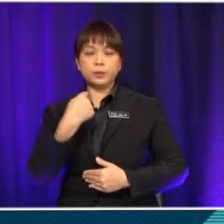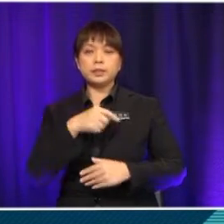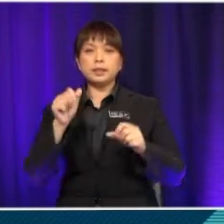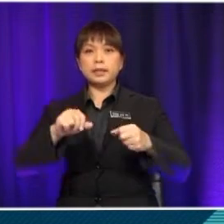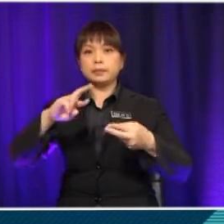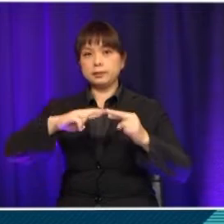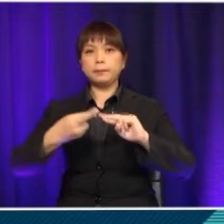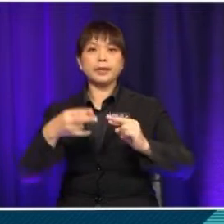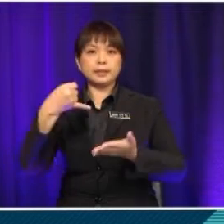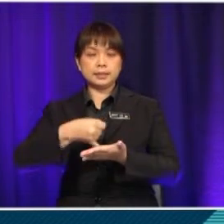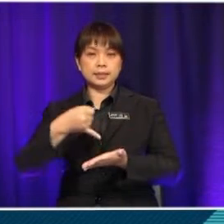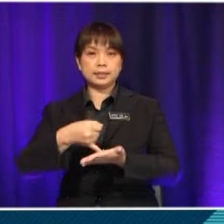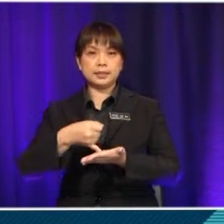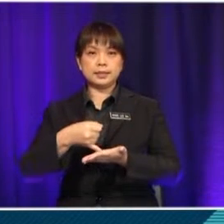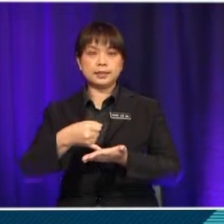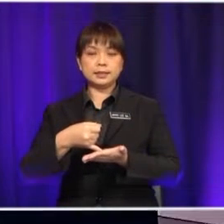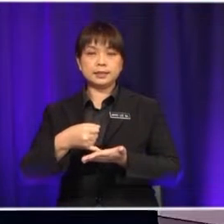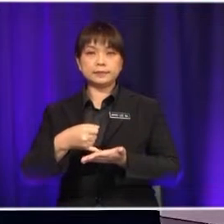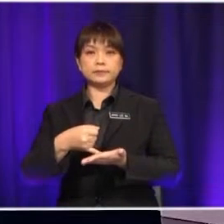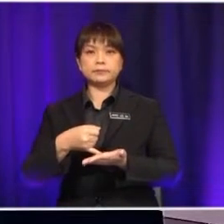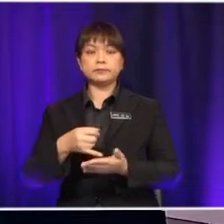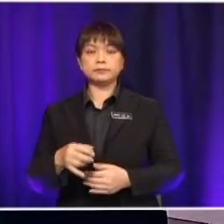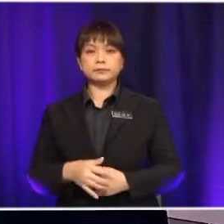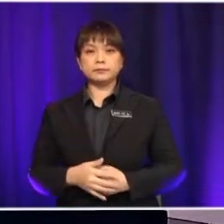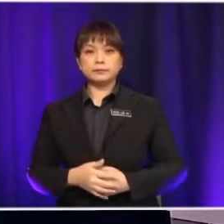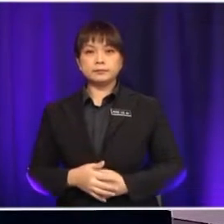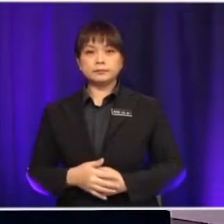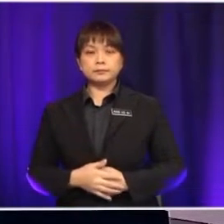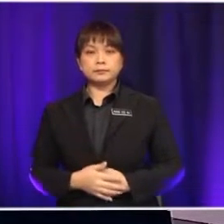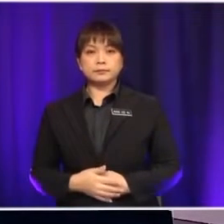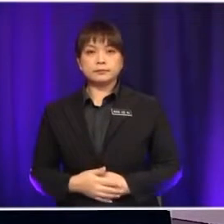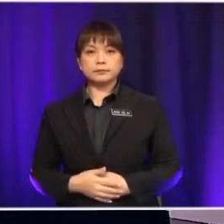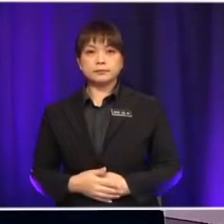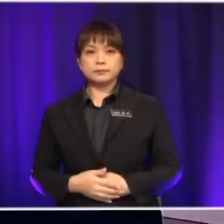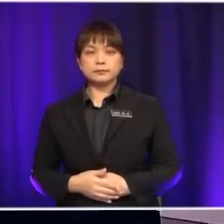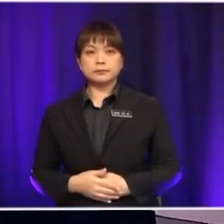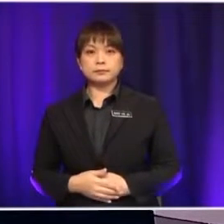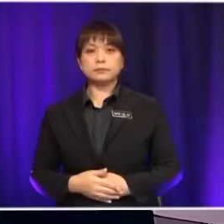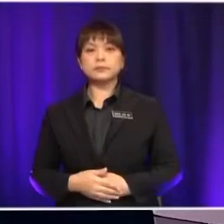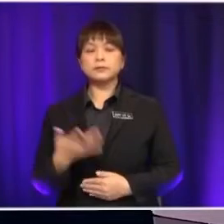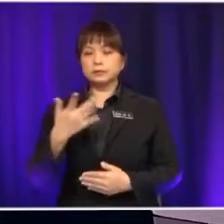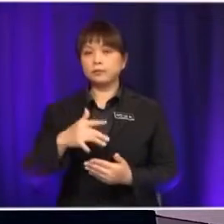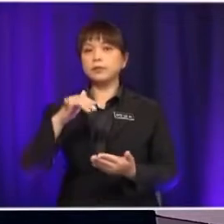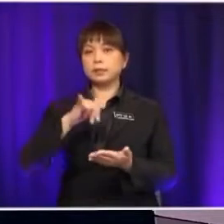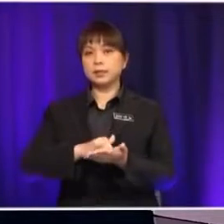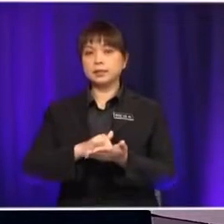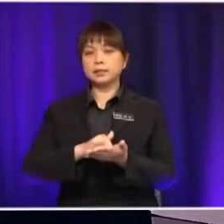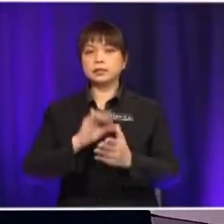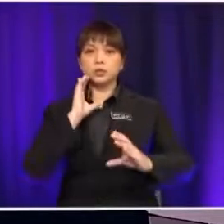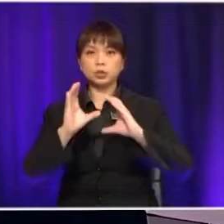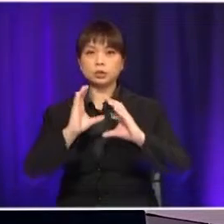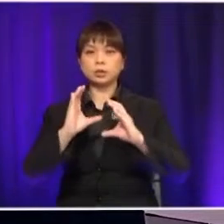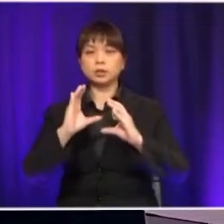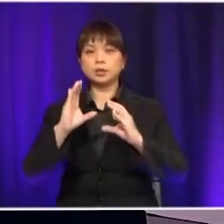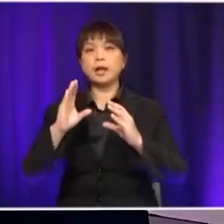right? Okay, so that is what we will consider. And then when we talk about powerful, means it's highest